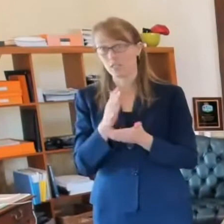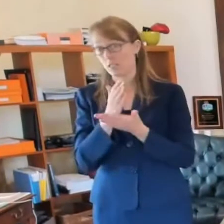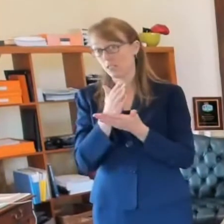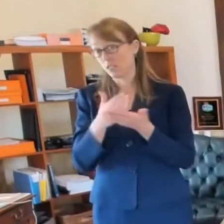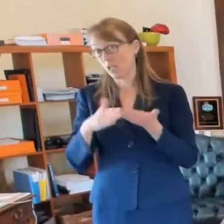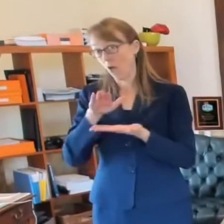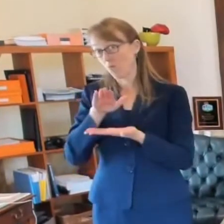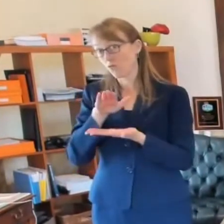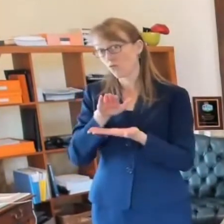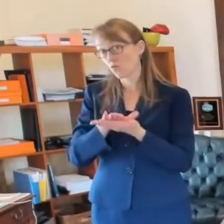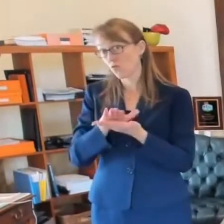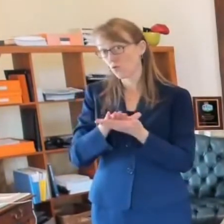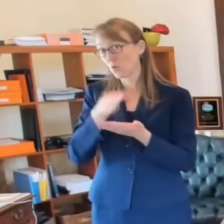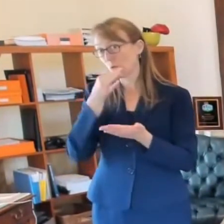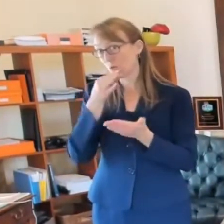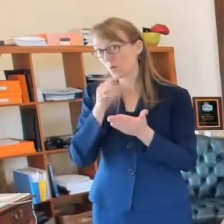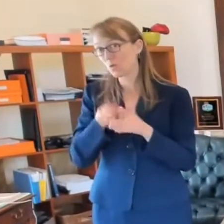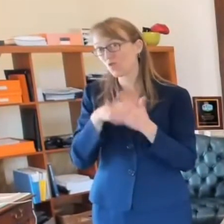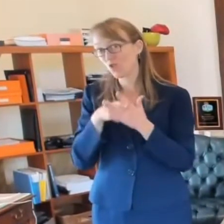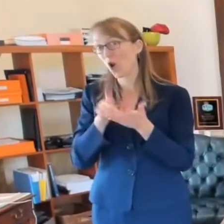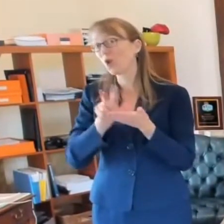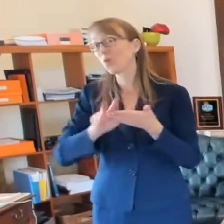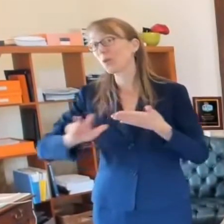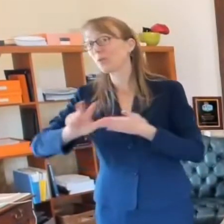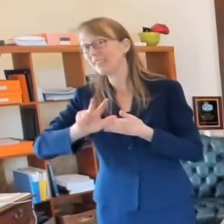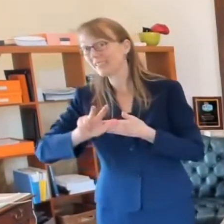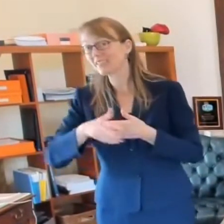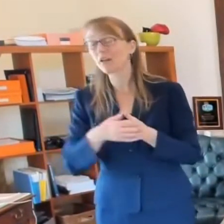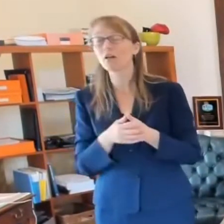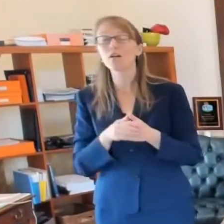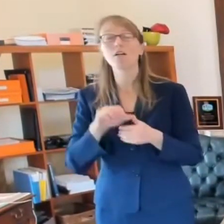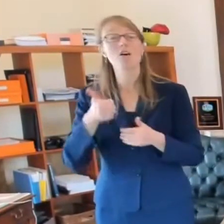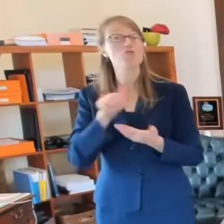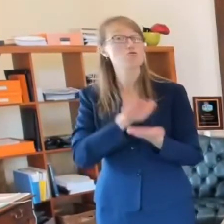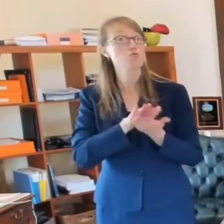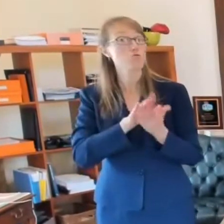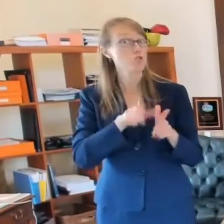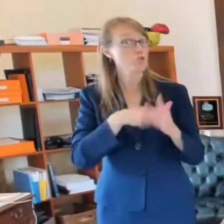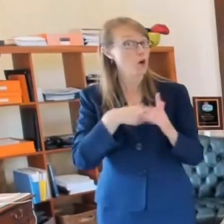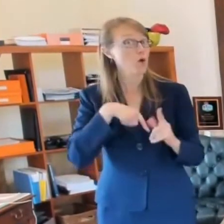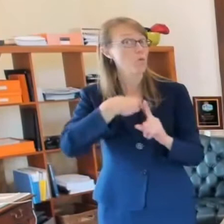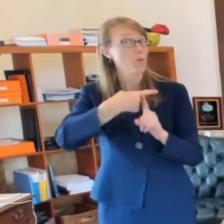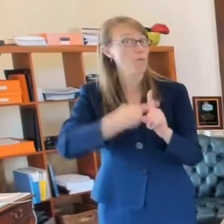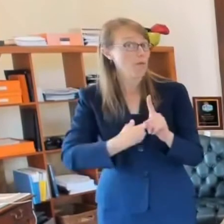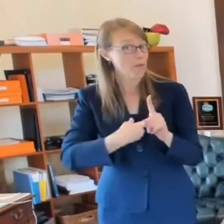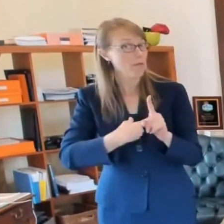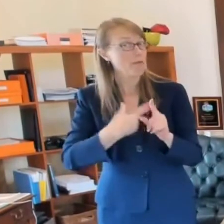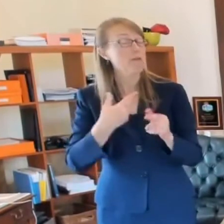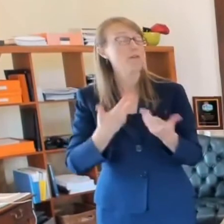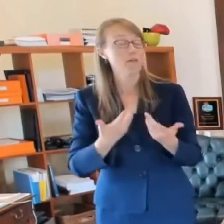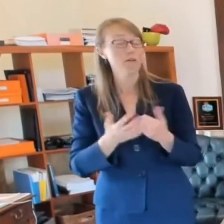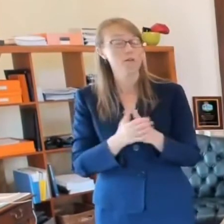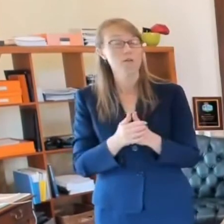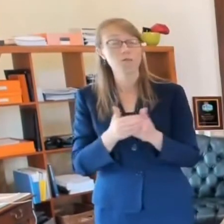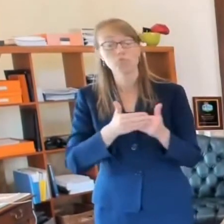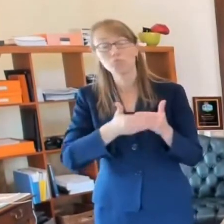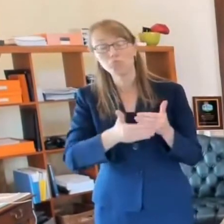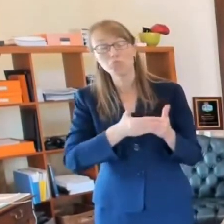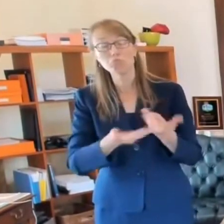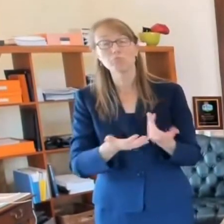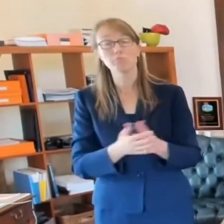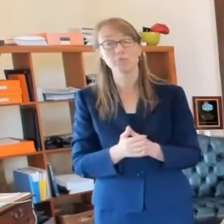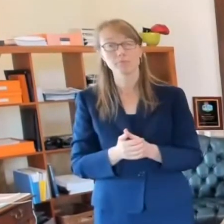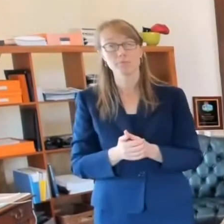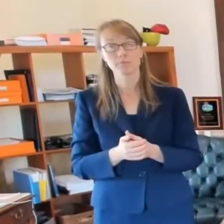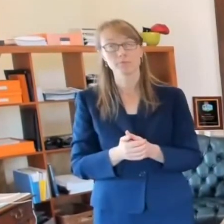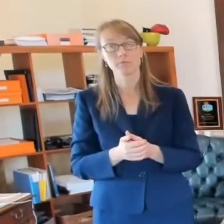3 weeks, some schools starting in about a month. And so all of them, I think, are, as we look at these numbers